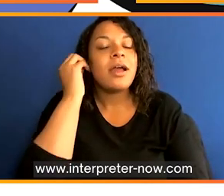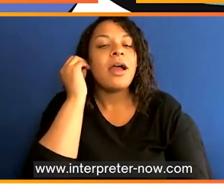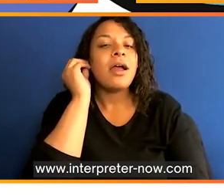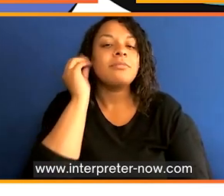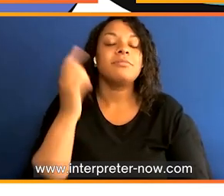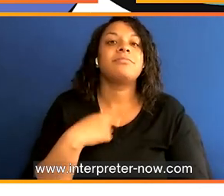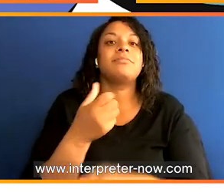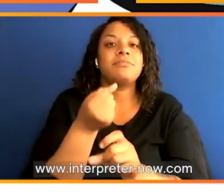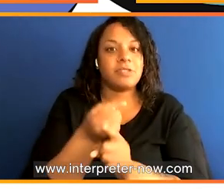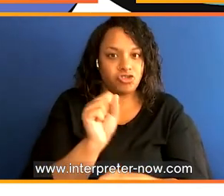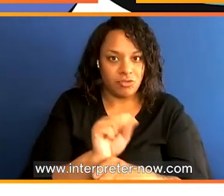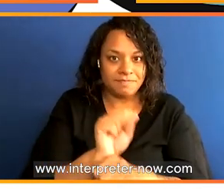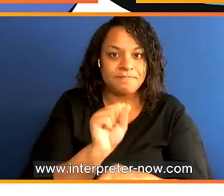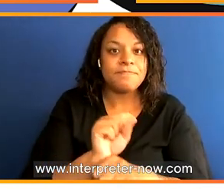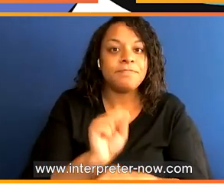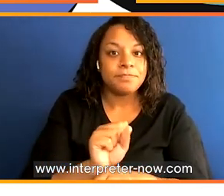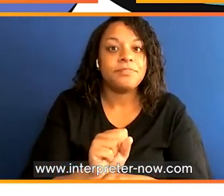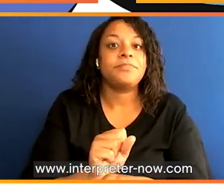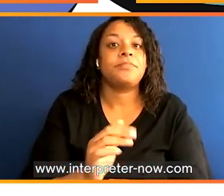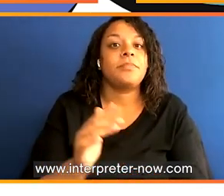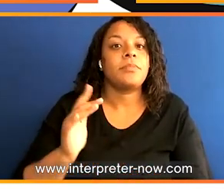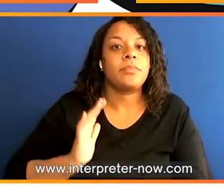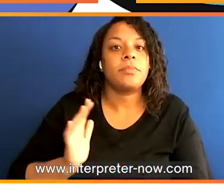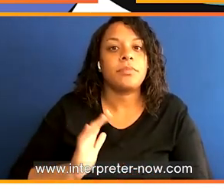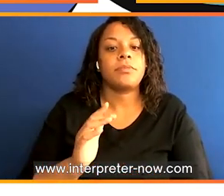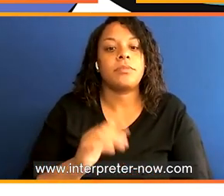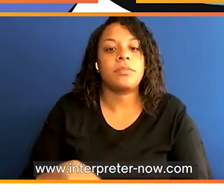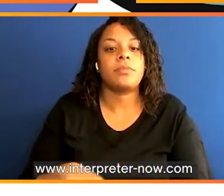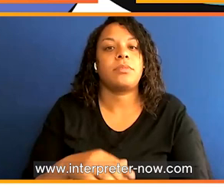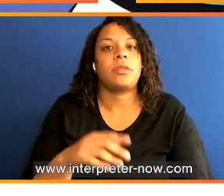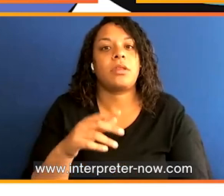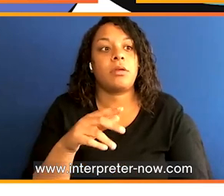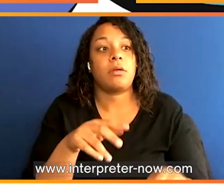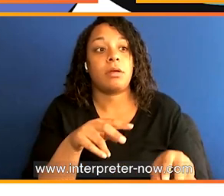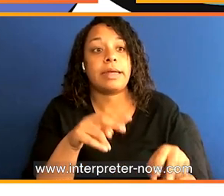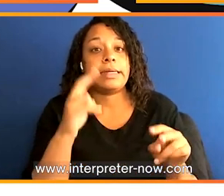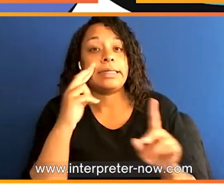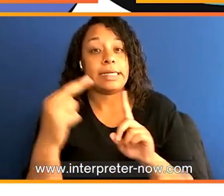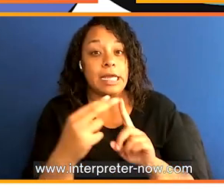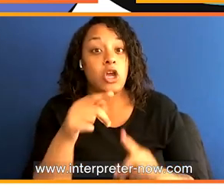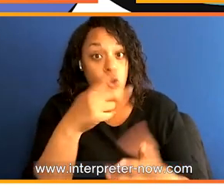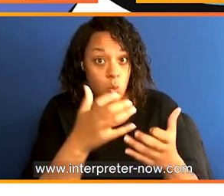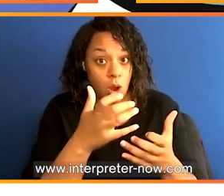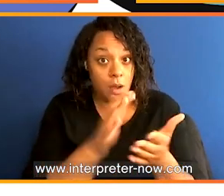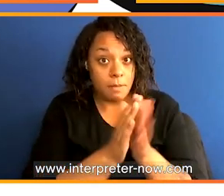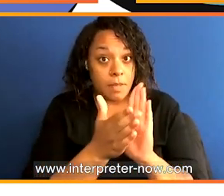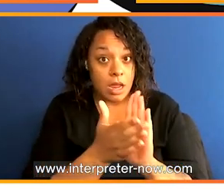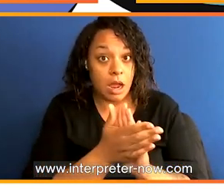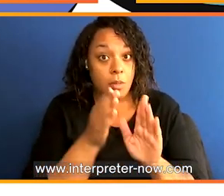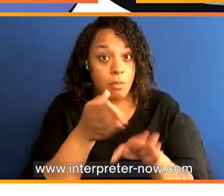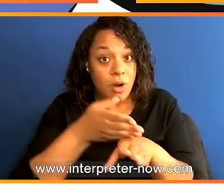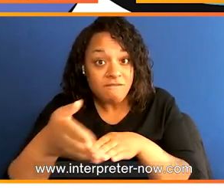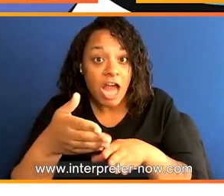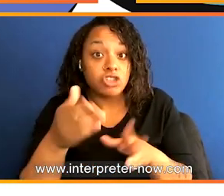getting a job, which back then was heralded as, okay, if you want to be a professional and someday chief